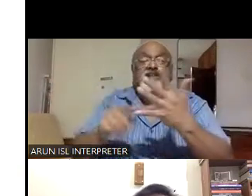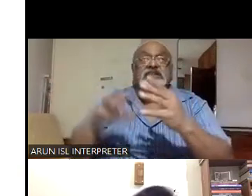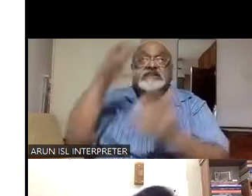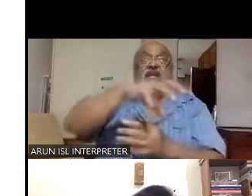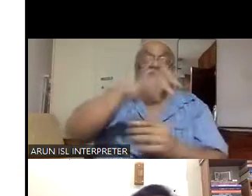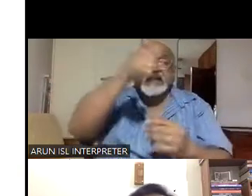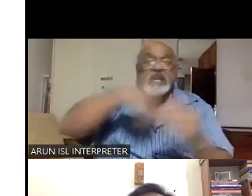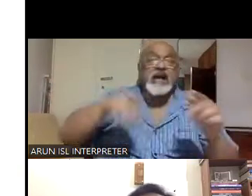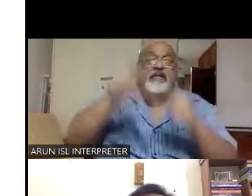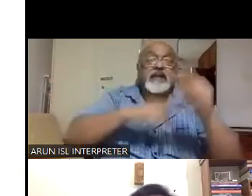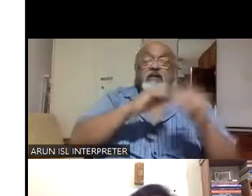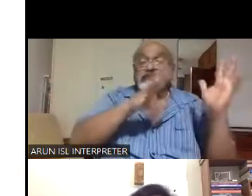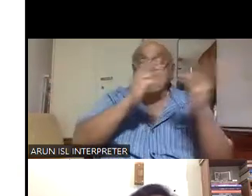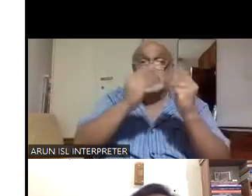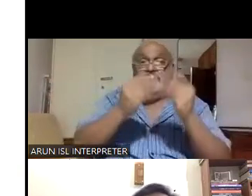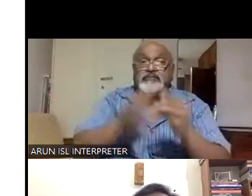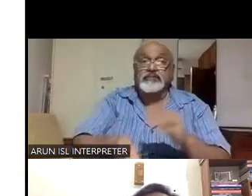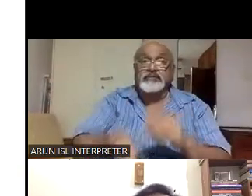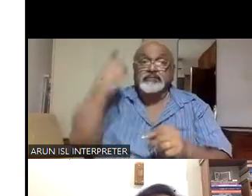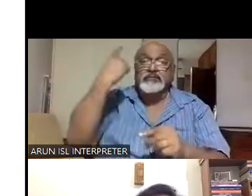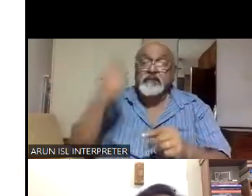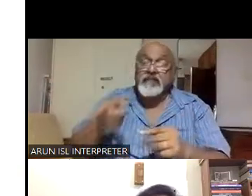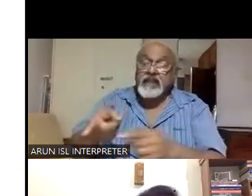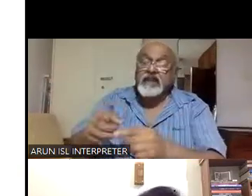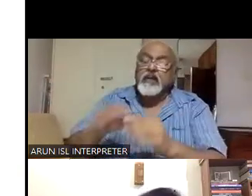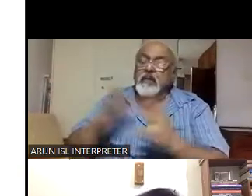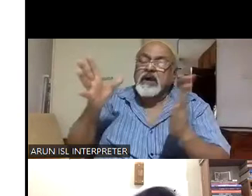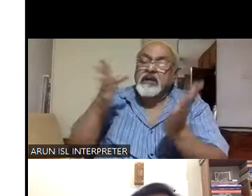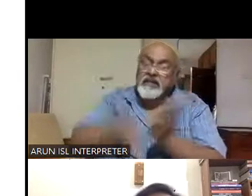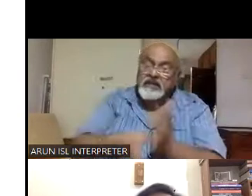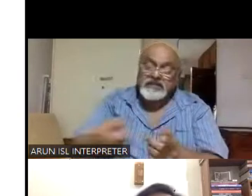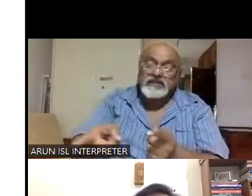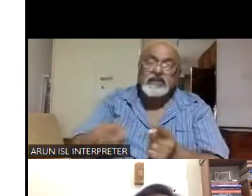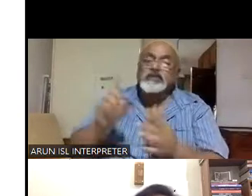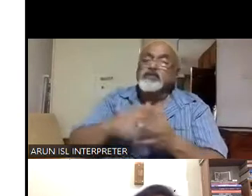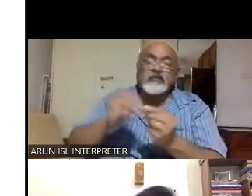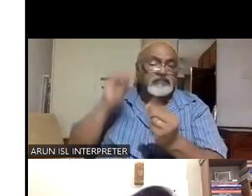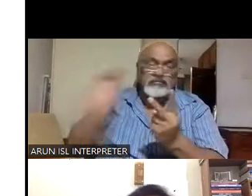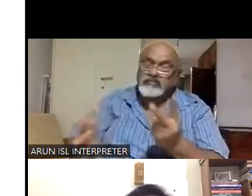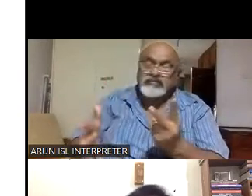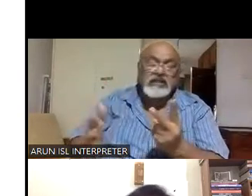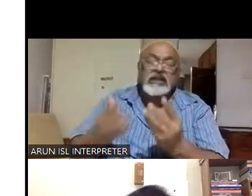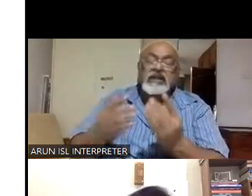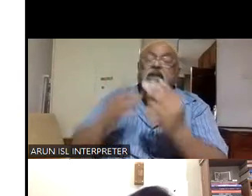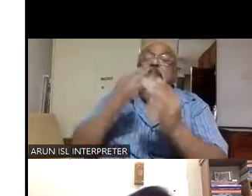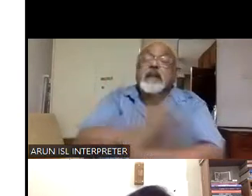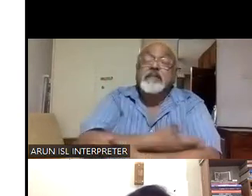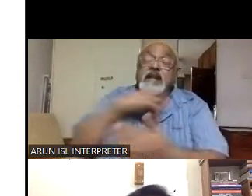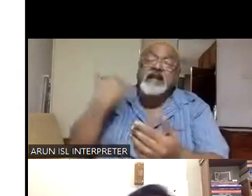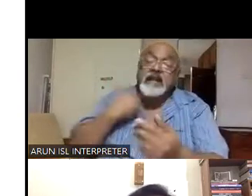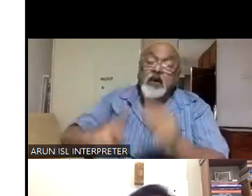the most uneducated, the most unemployable, and the poorest of India's